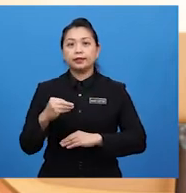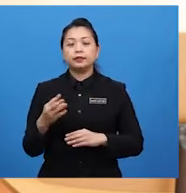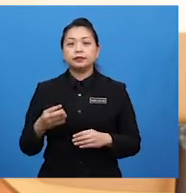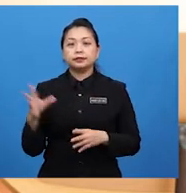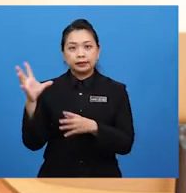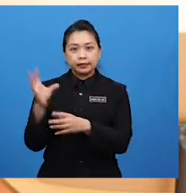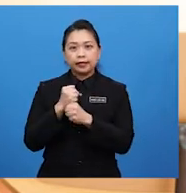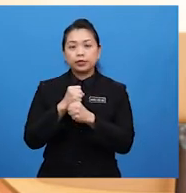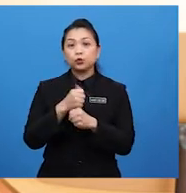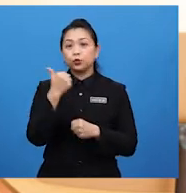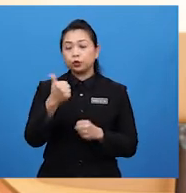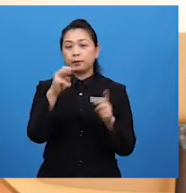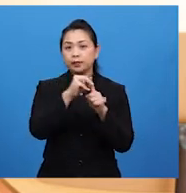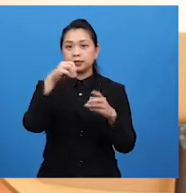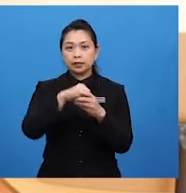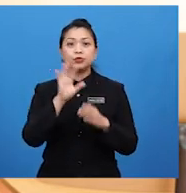get good marks in your